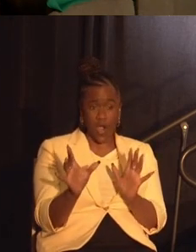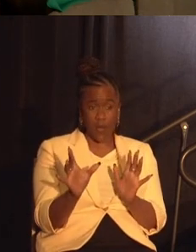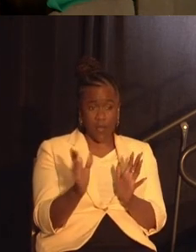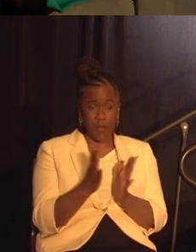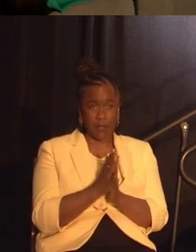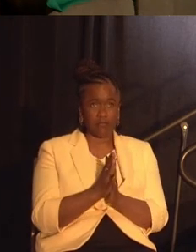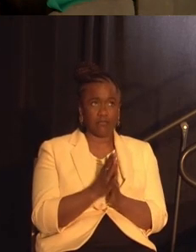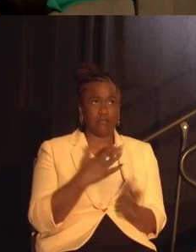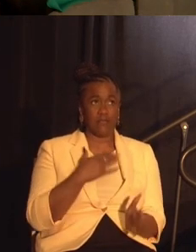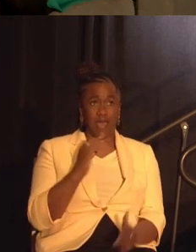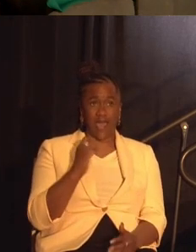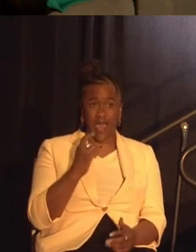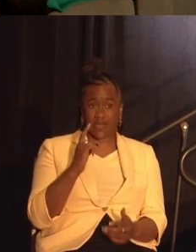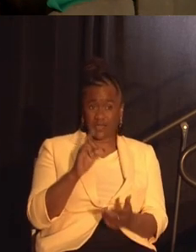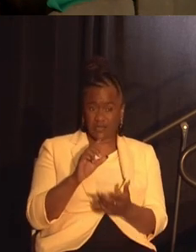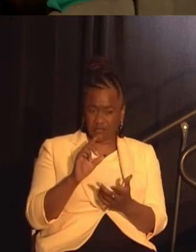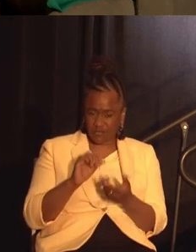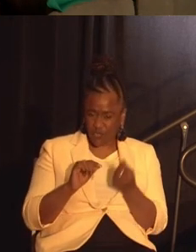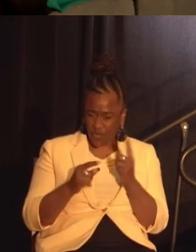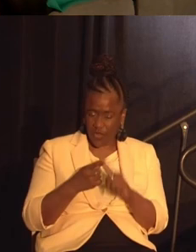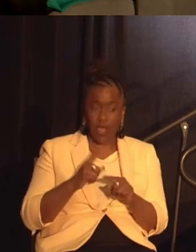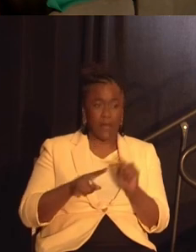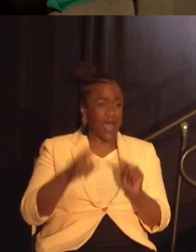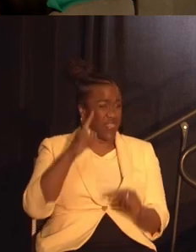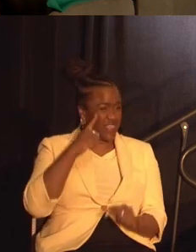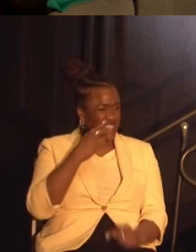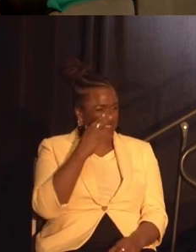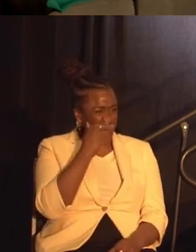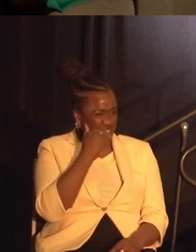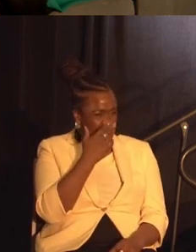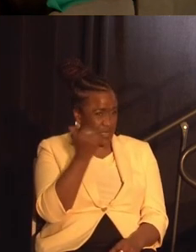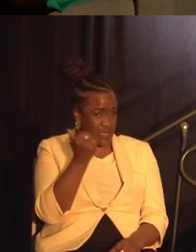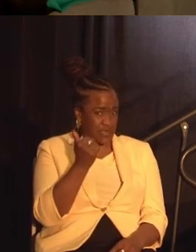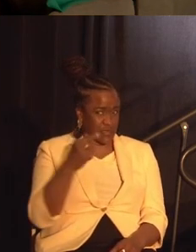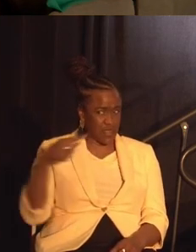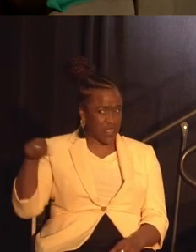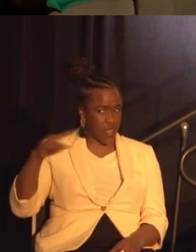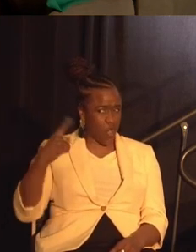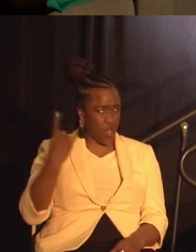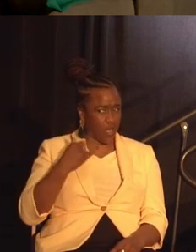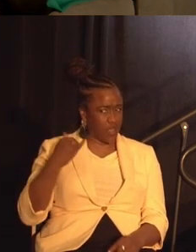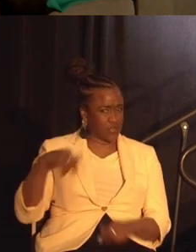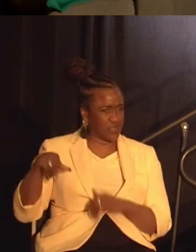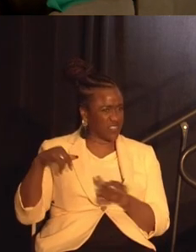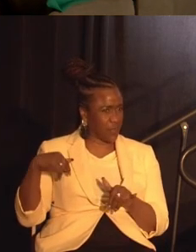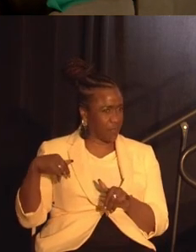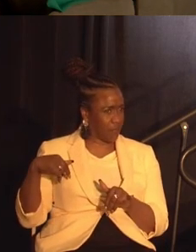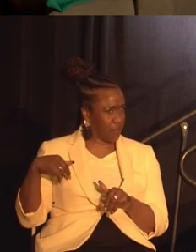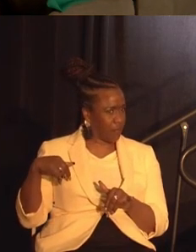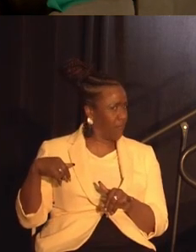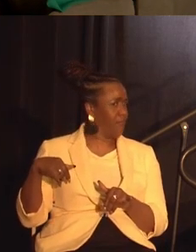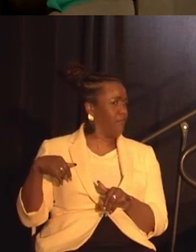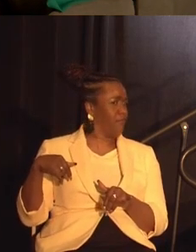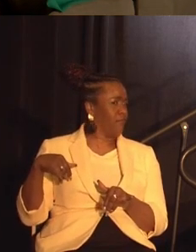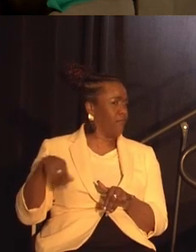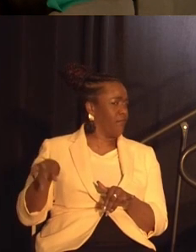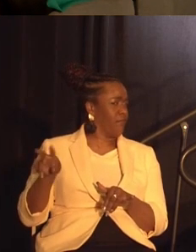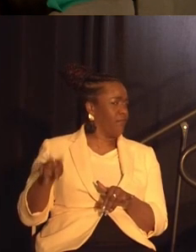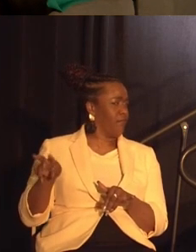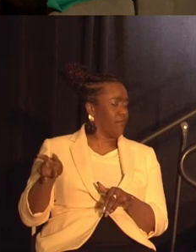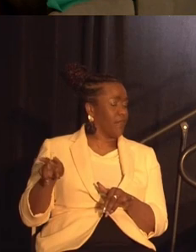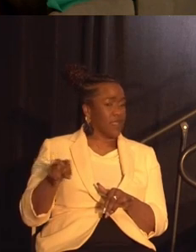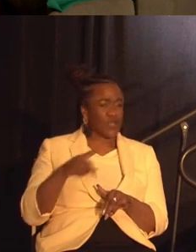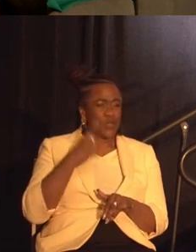my ex-boyfriends. But also I hope it's funny because they're all kind of like the same. They're always trying to make me watch this like